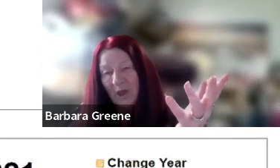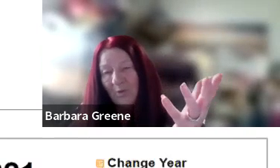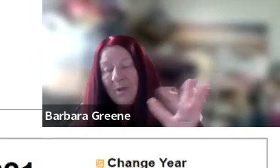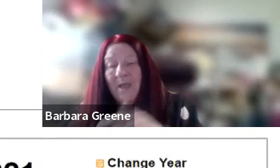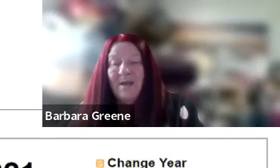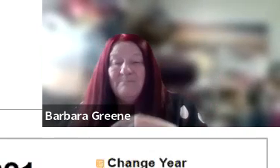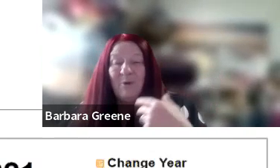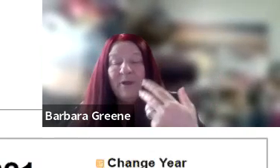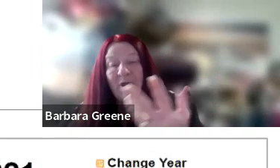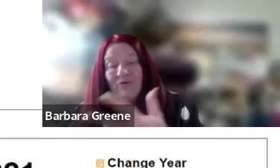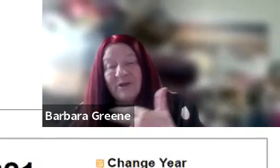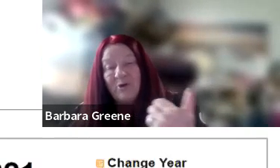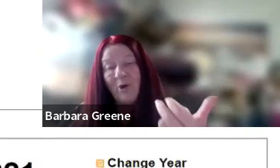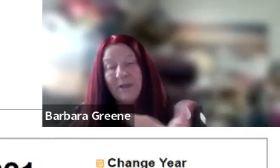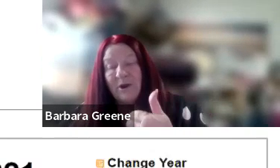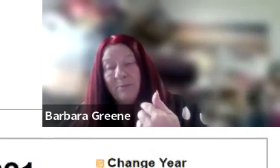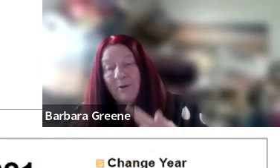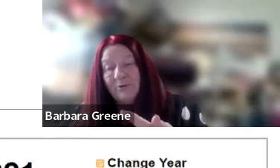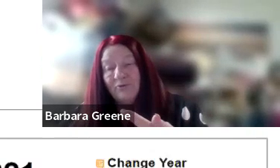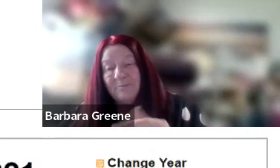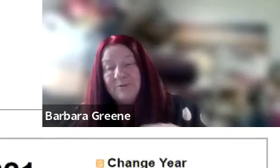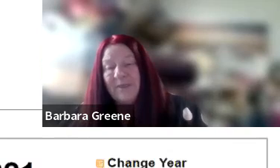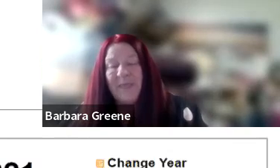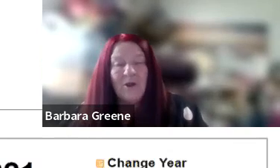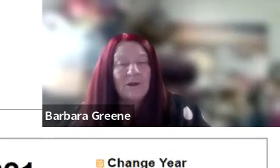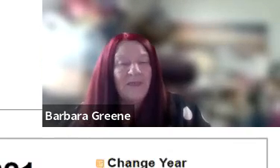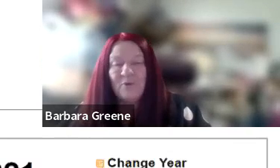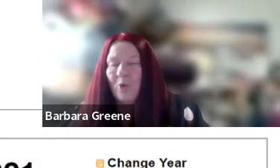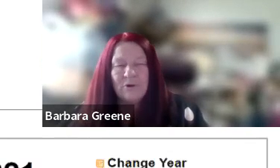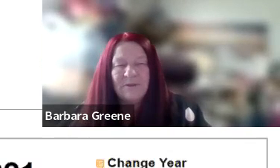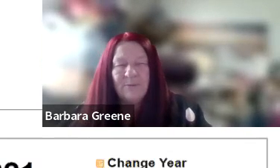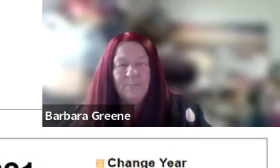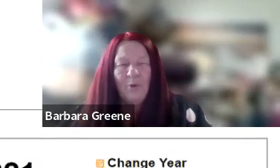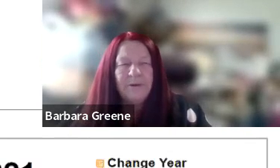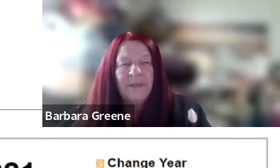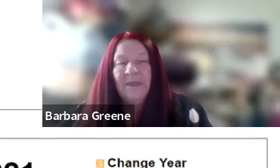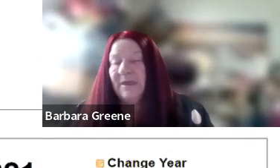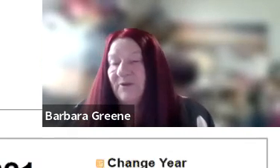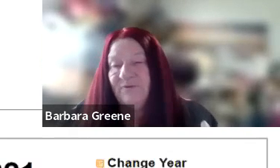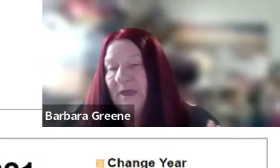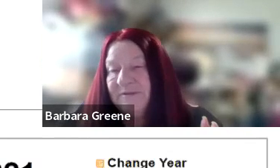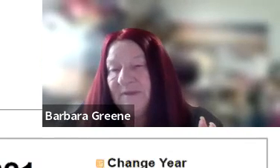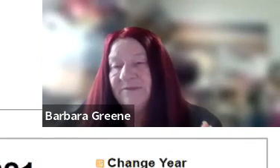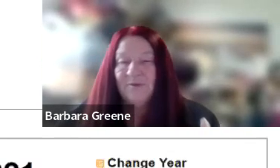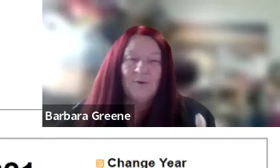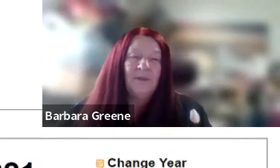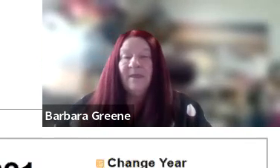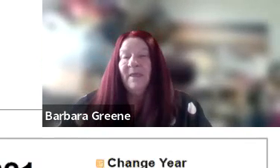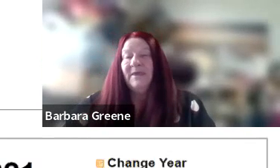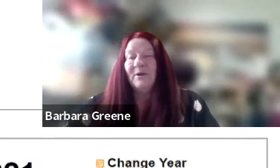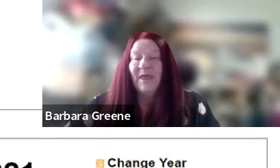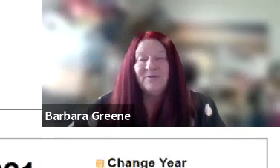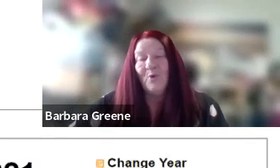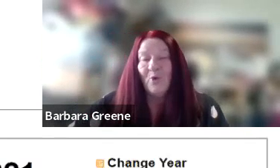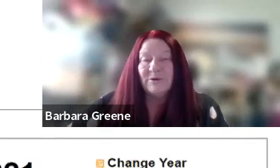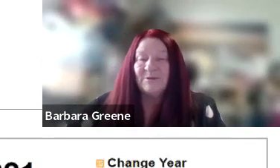ways to go, but we are actually growing in our partnerships. And I think our last quarterly report, and I just got to say it, sorry.